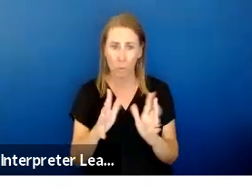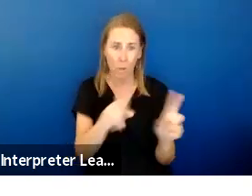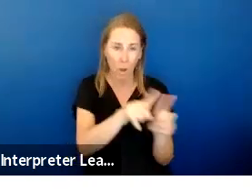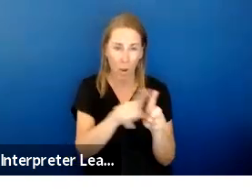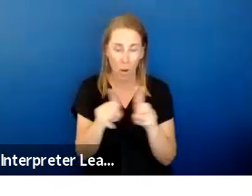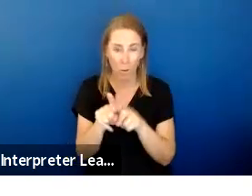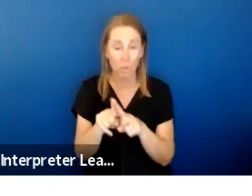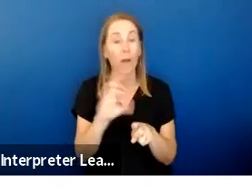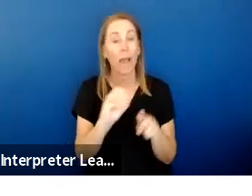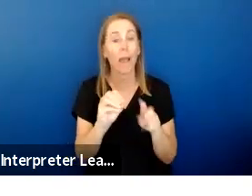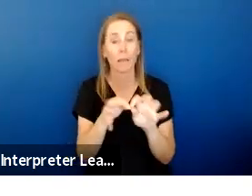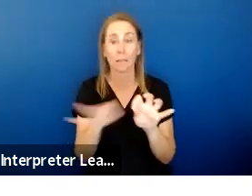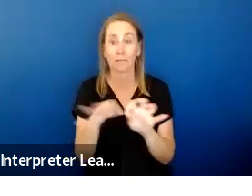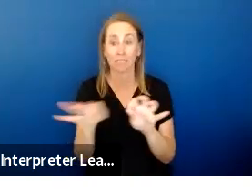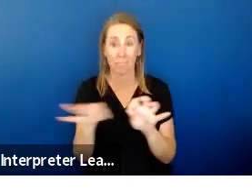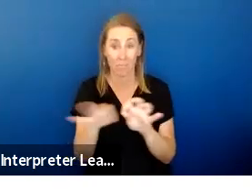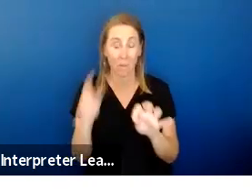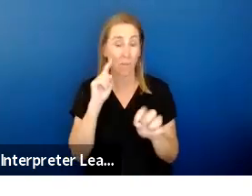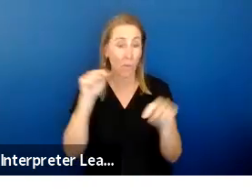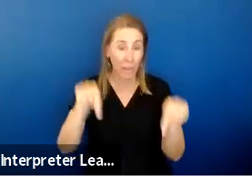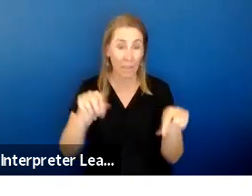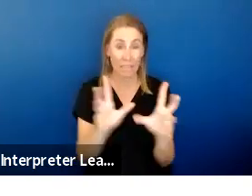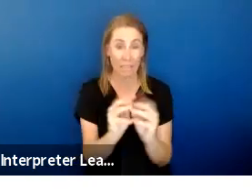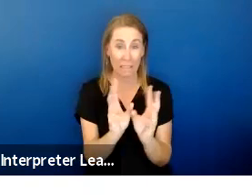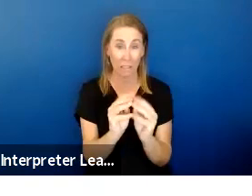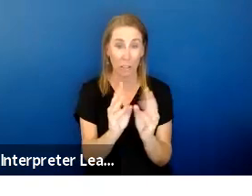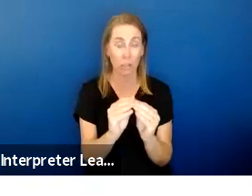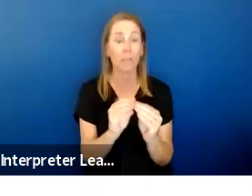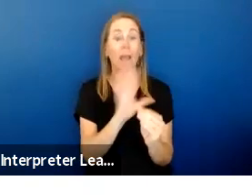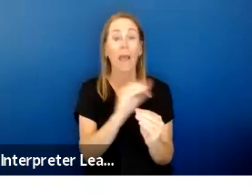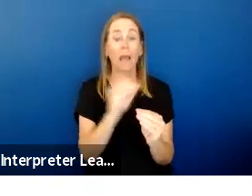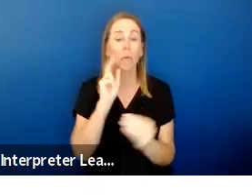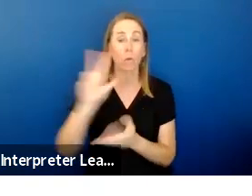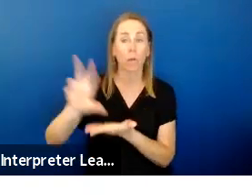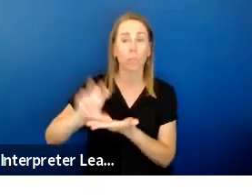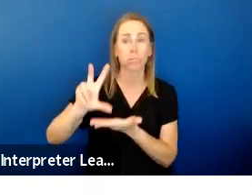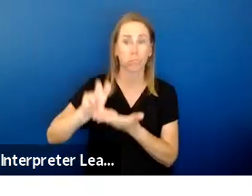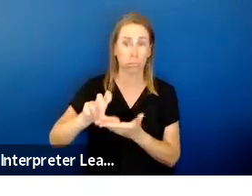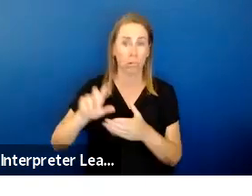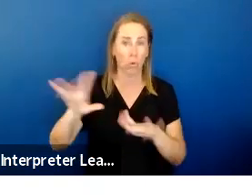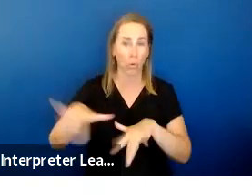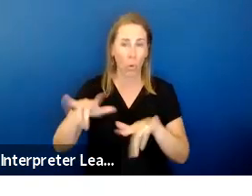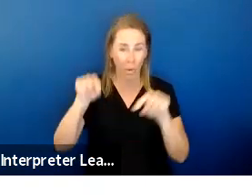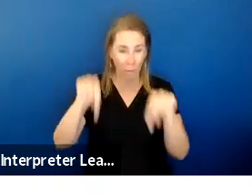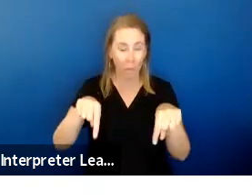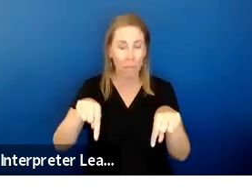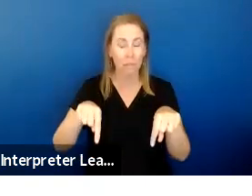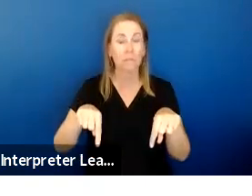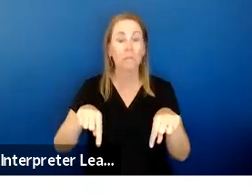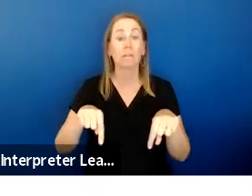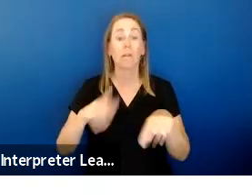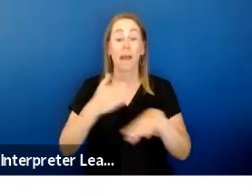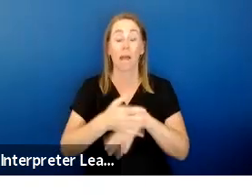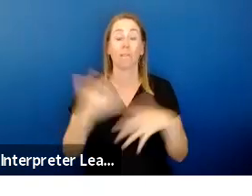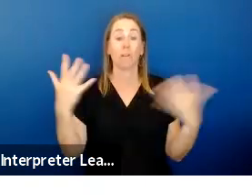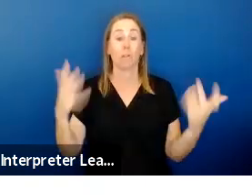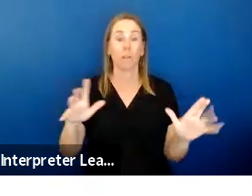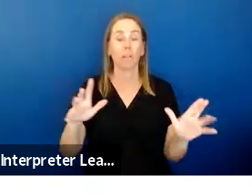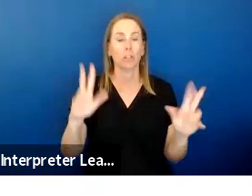as closed captioning for this session, and we will be recording this session and it will be available